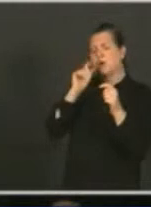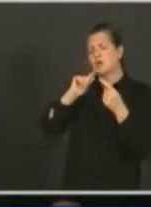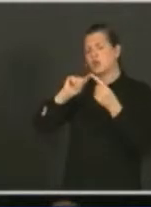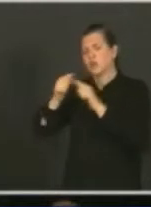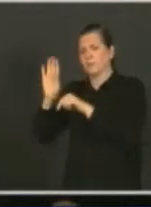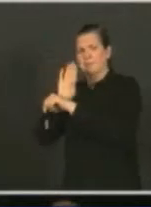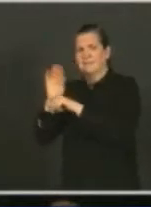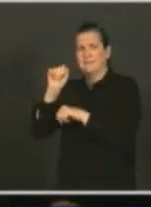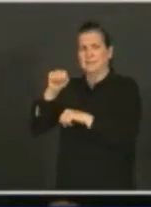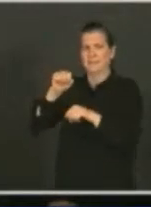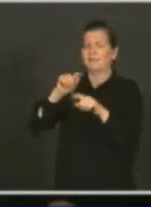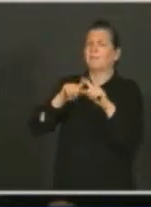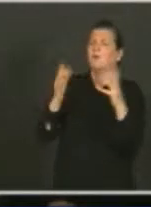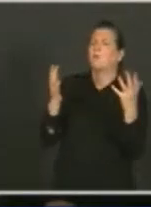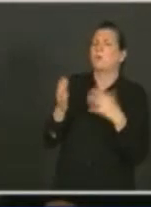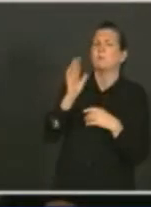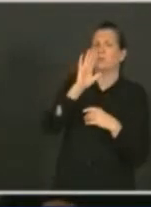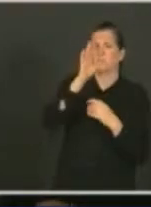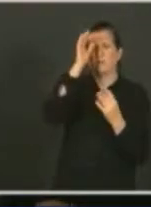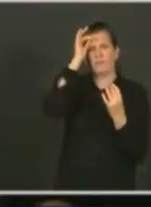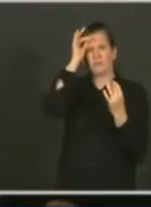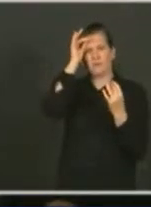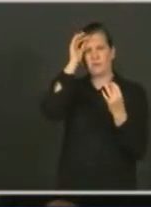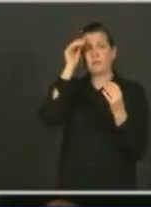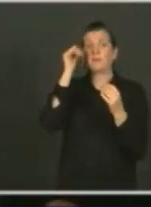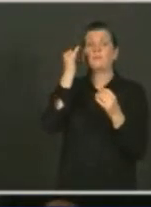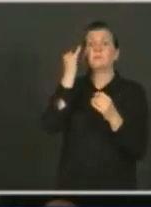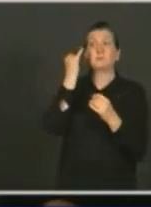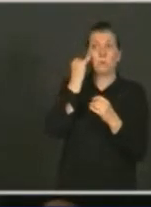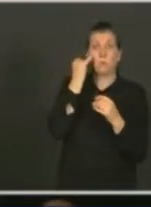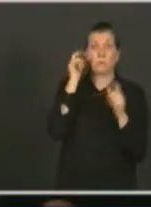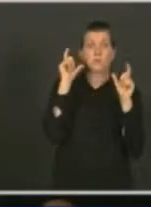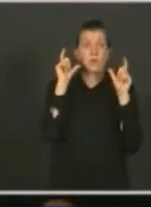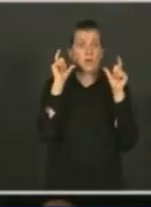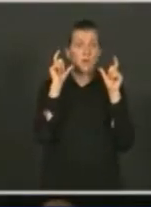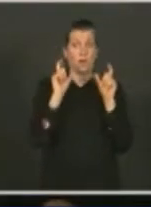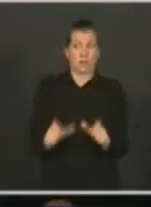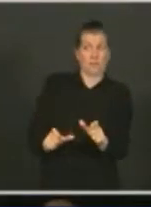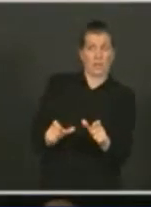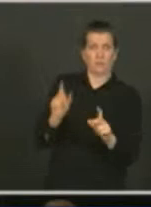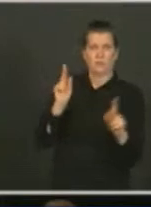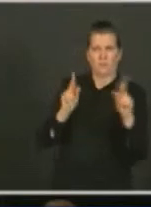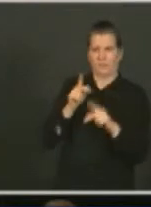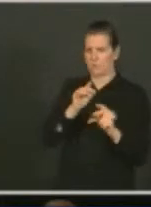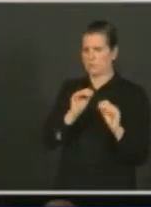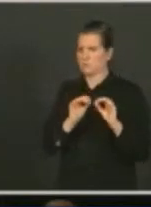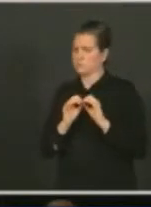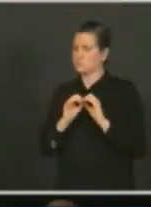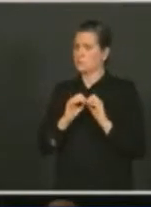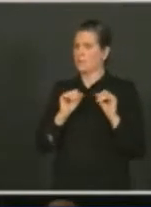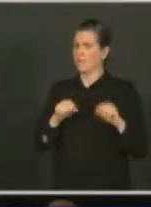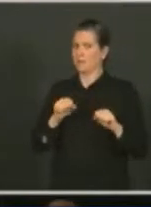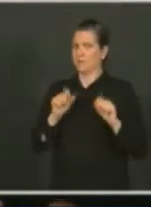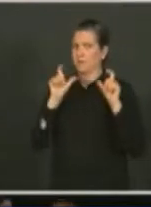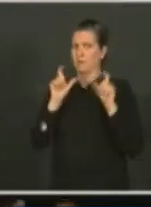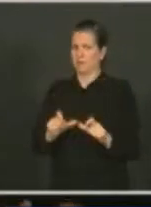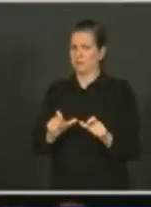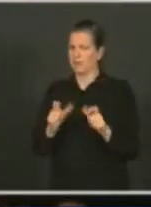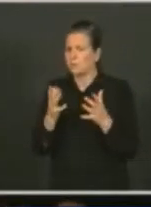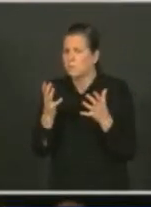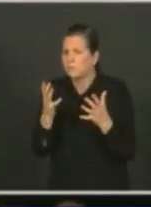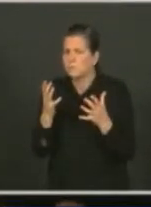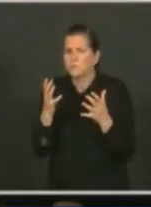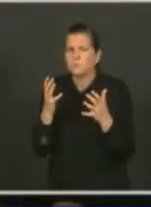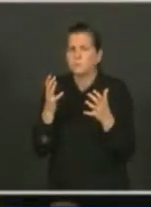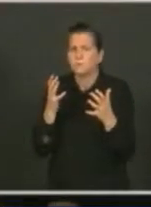thought process about that if you do go to a lockdown, and that's what everybody's hearing here, oh my goodness, lockdown. How is that where we